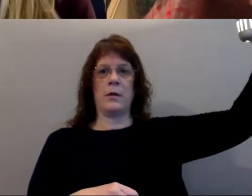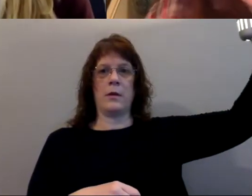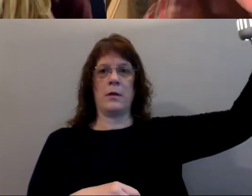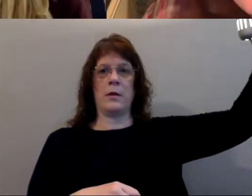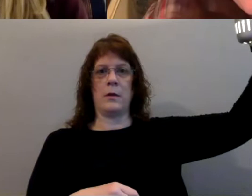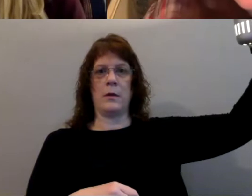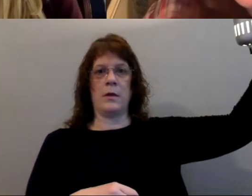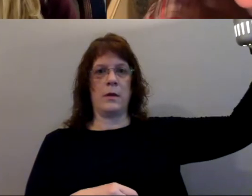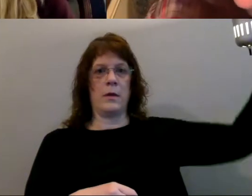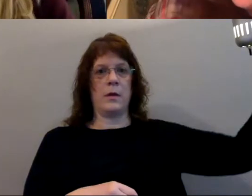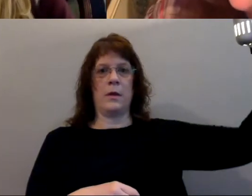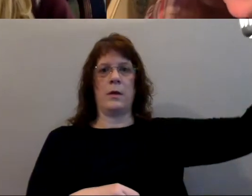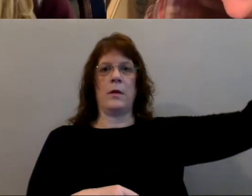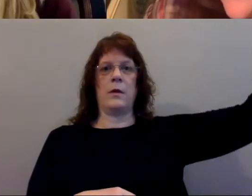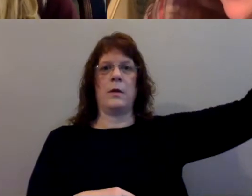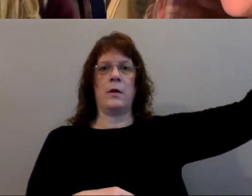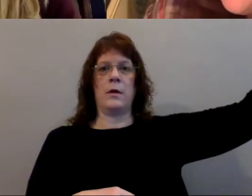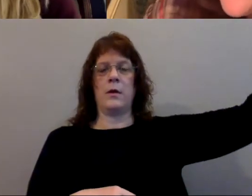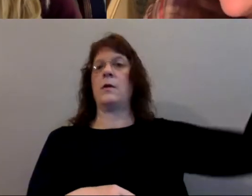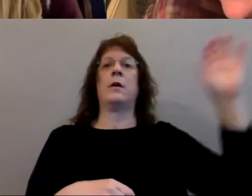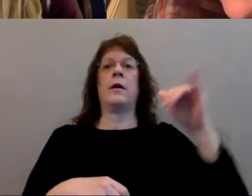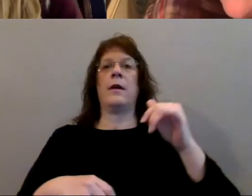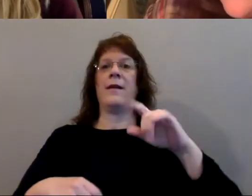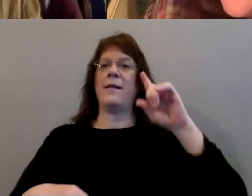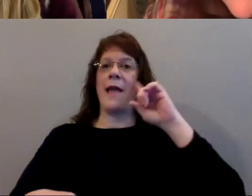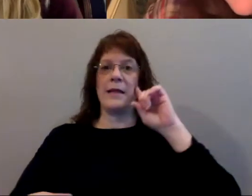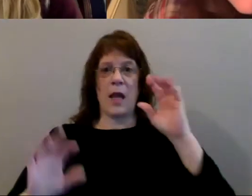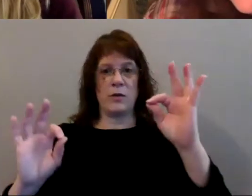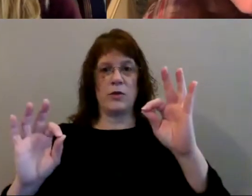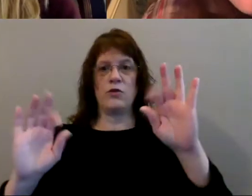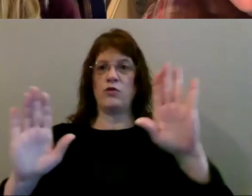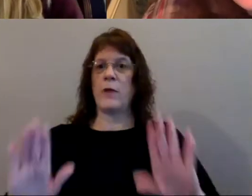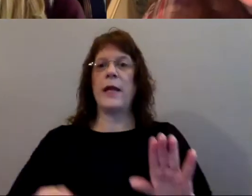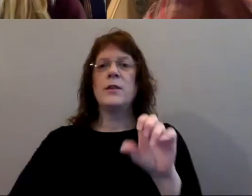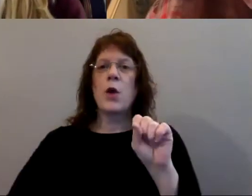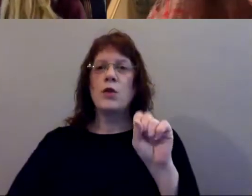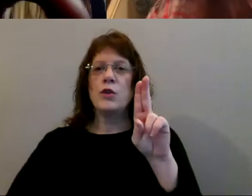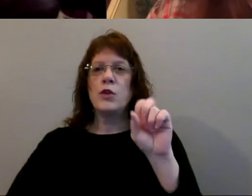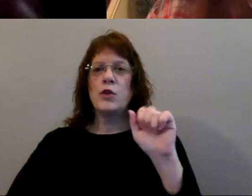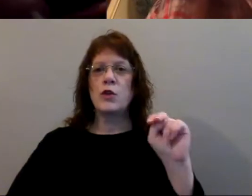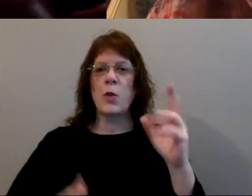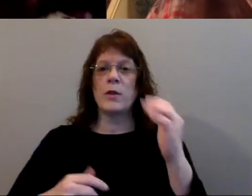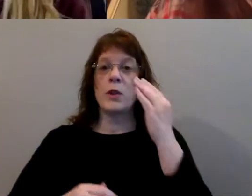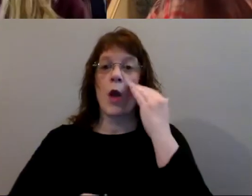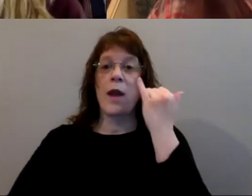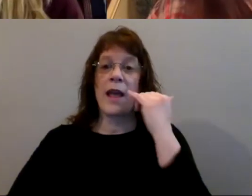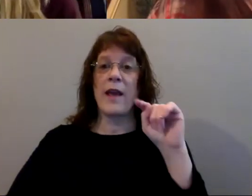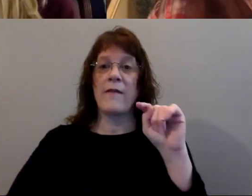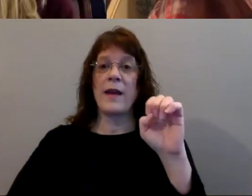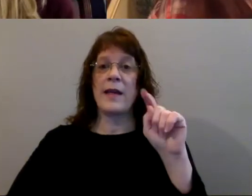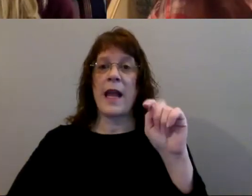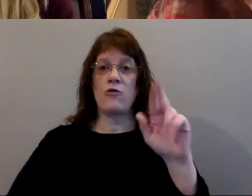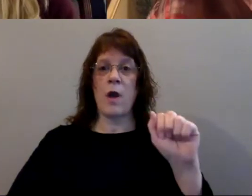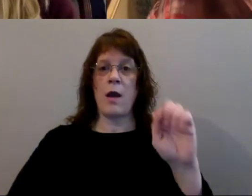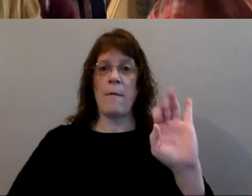sounds great. Cool. Okay. So Susan would like to know if Tetra boxes are a better alternative